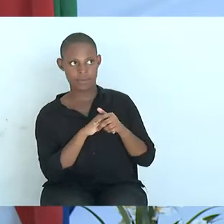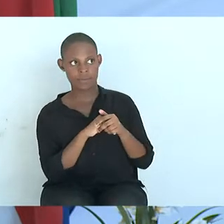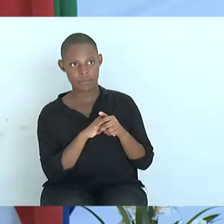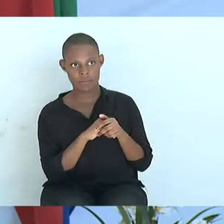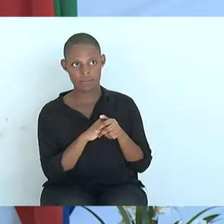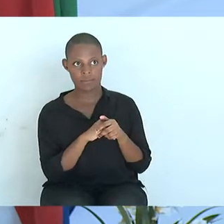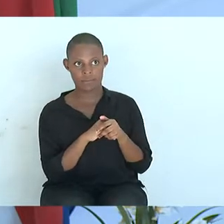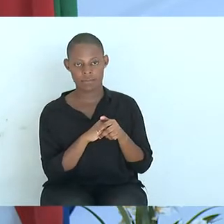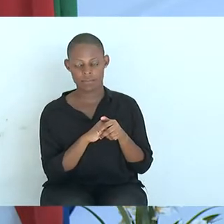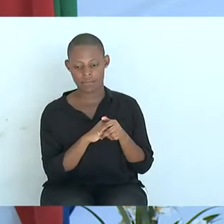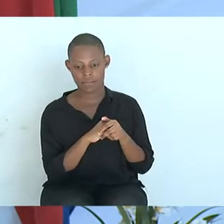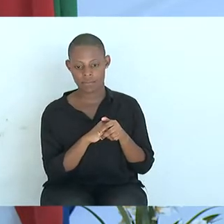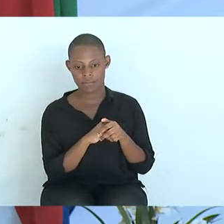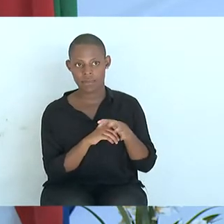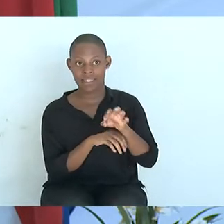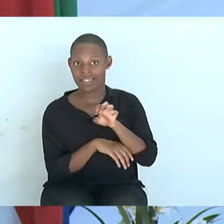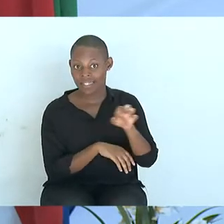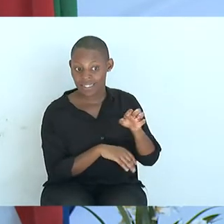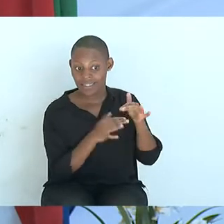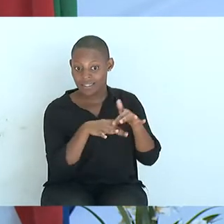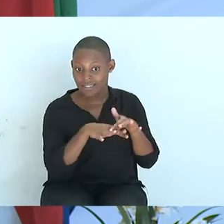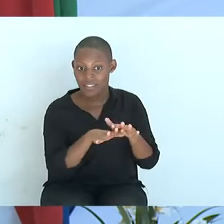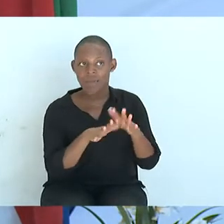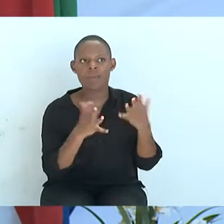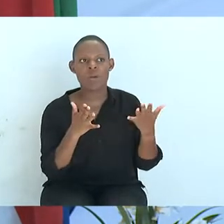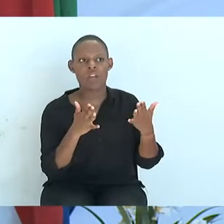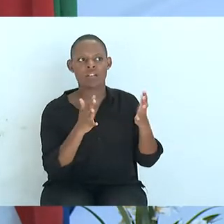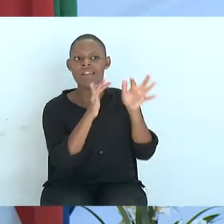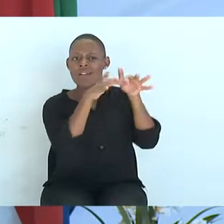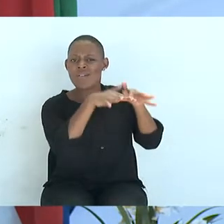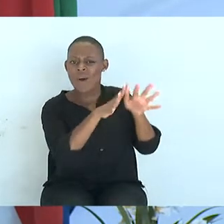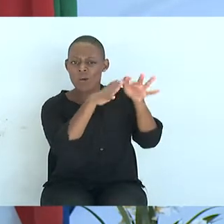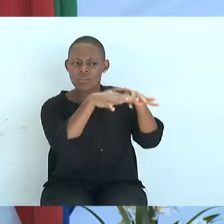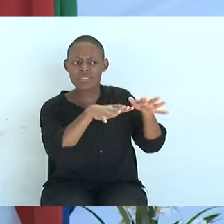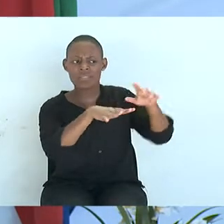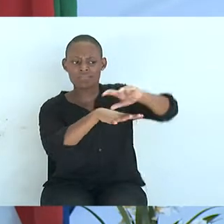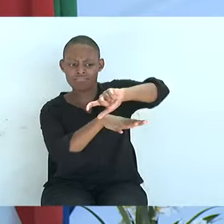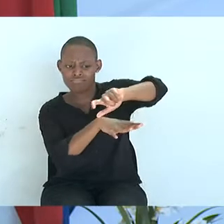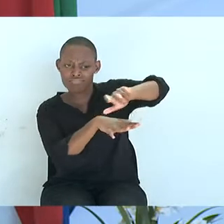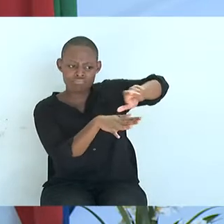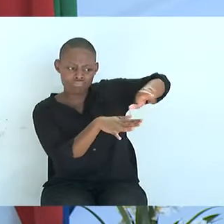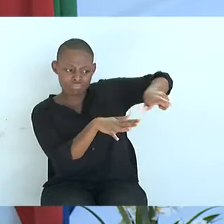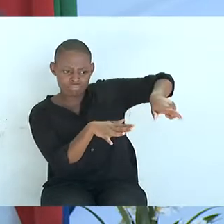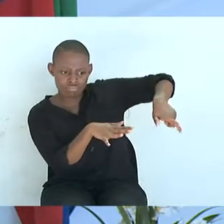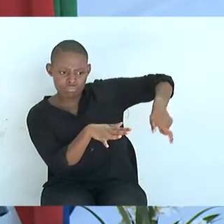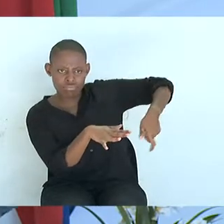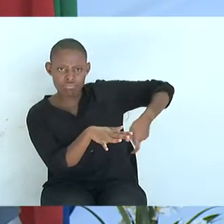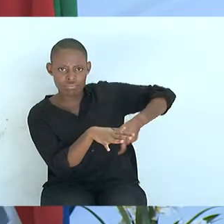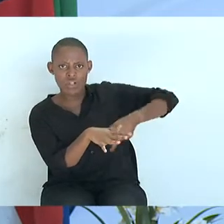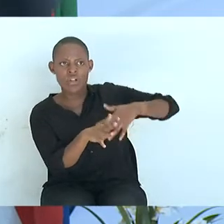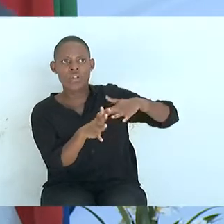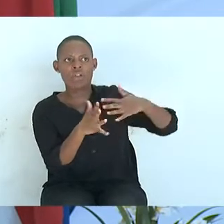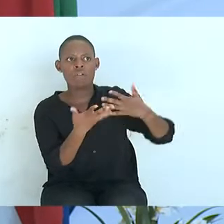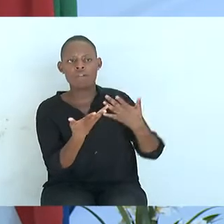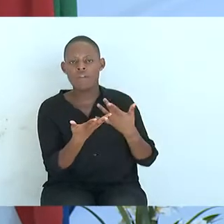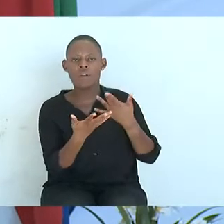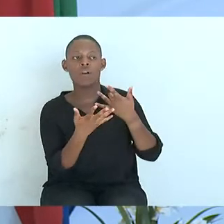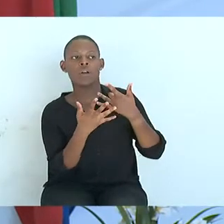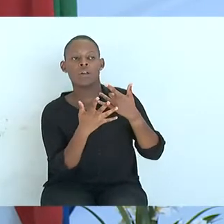Eastern Seaboard, we're talking about the coastline from Coffee Bay to Kosi Bay,